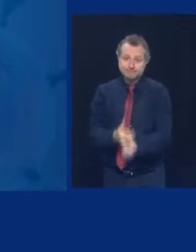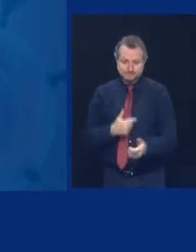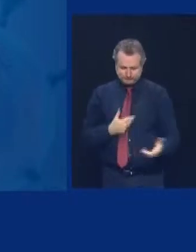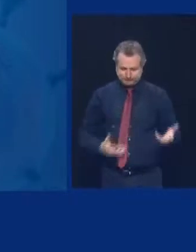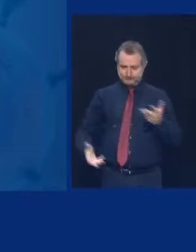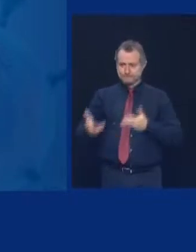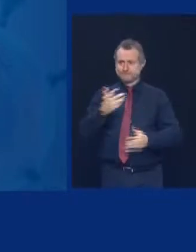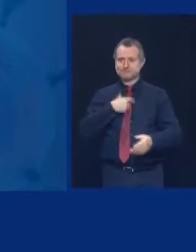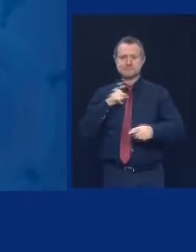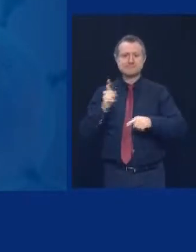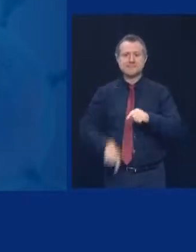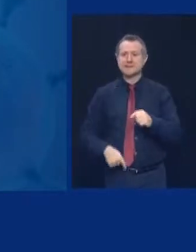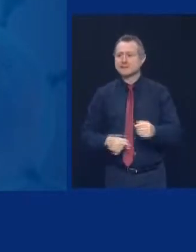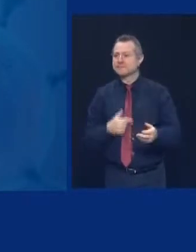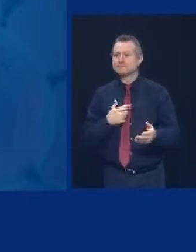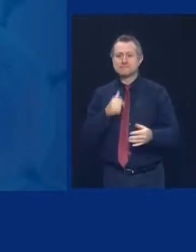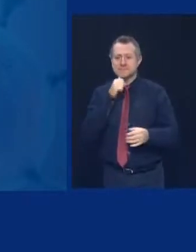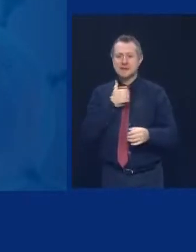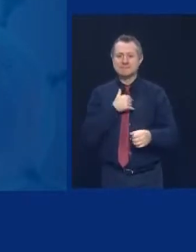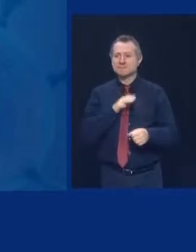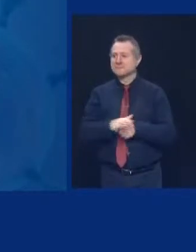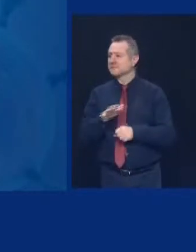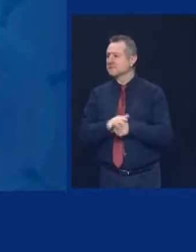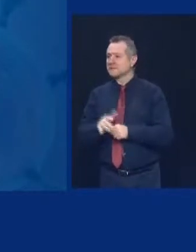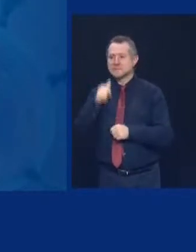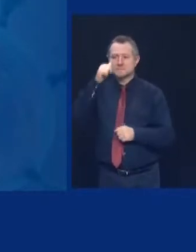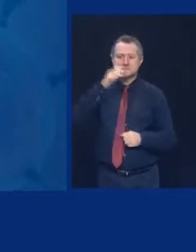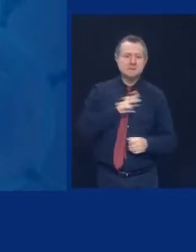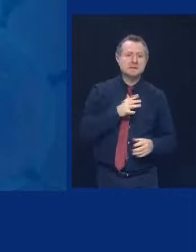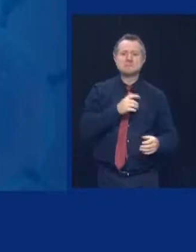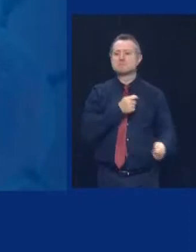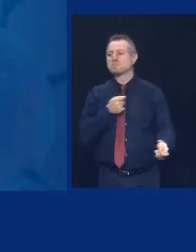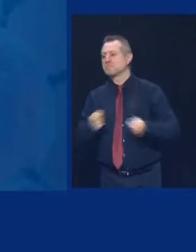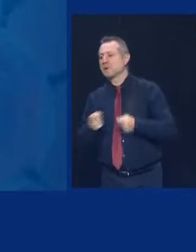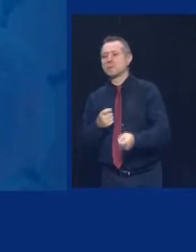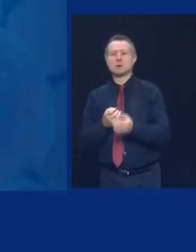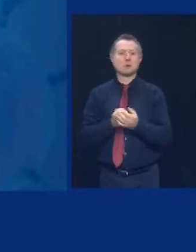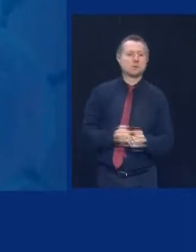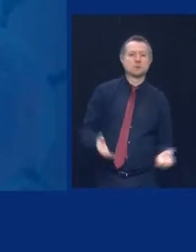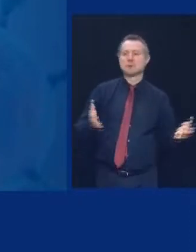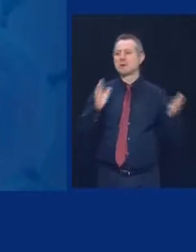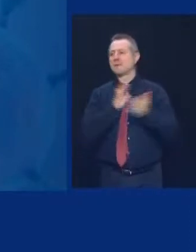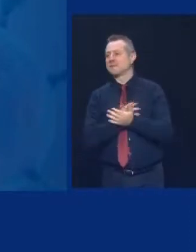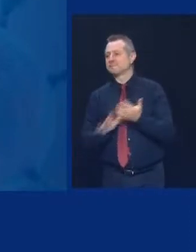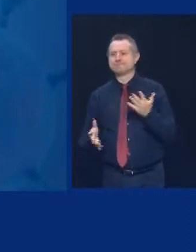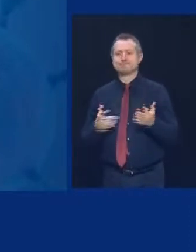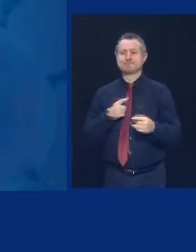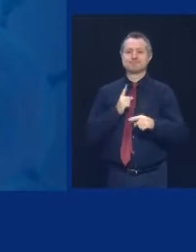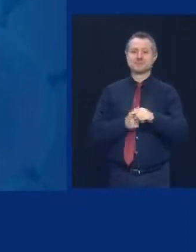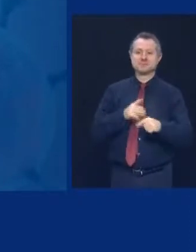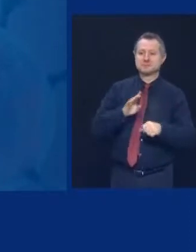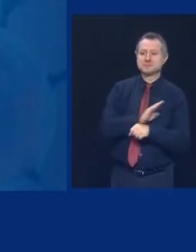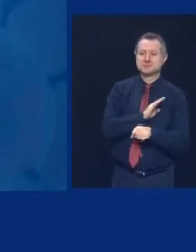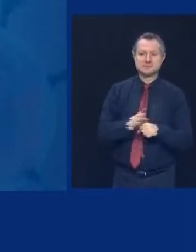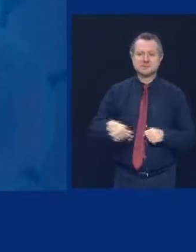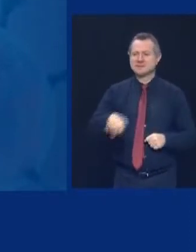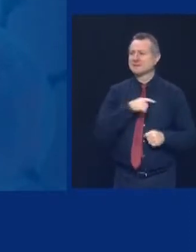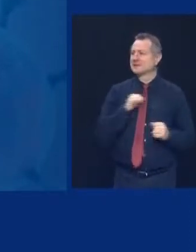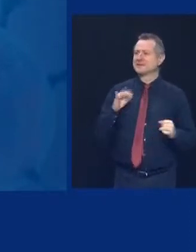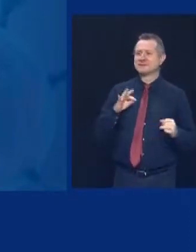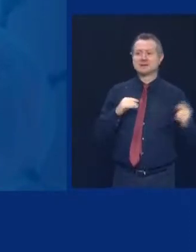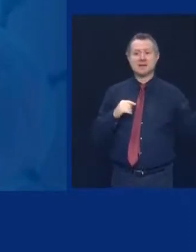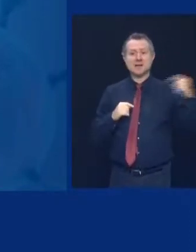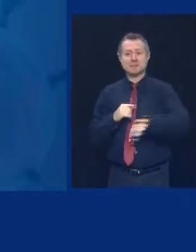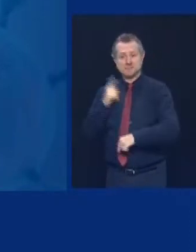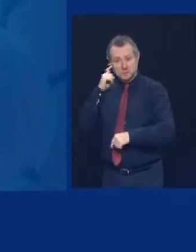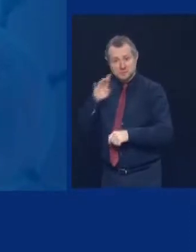that. It also has a negative effect on businesses. People want to come in for a business meeting, but you'd